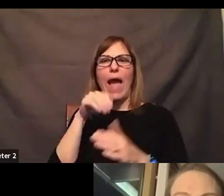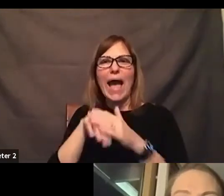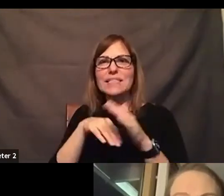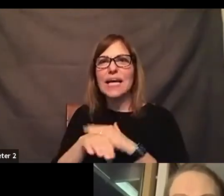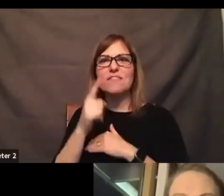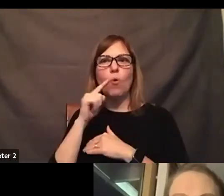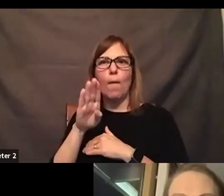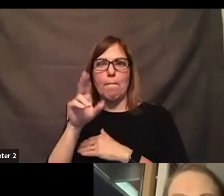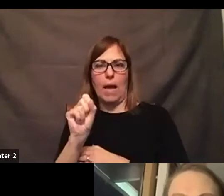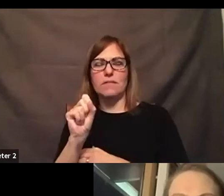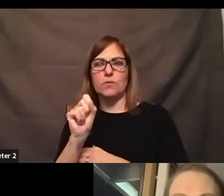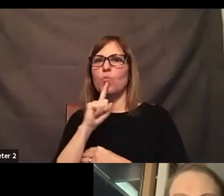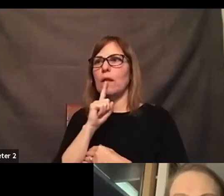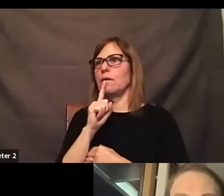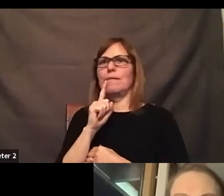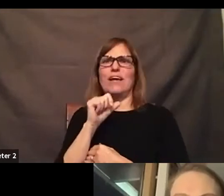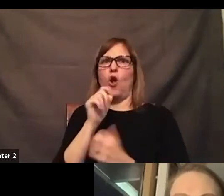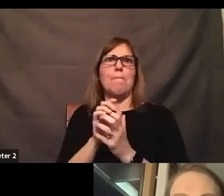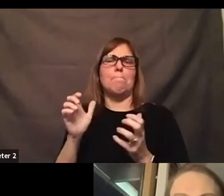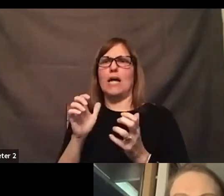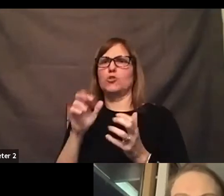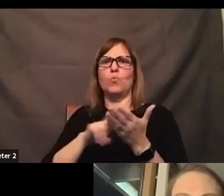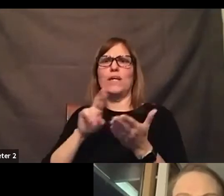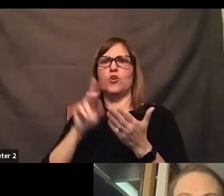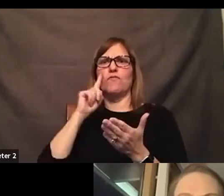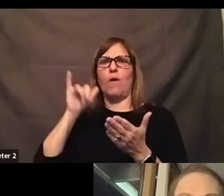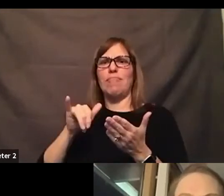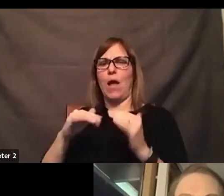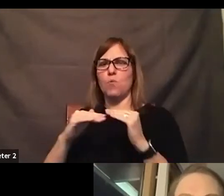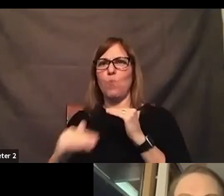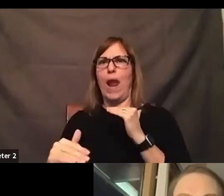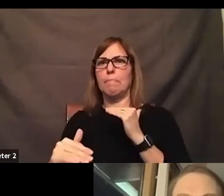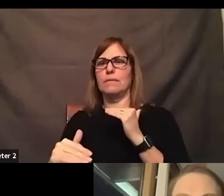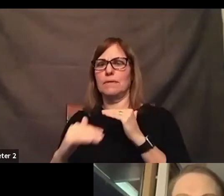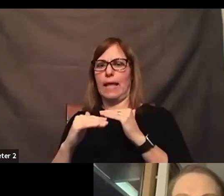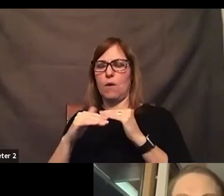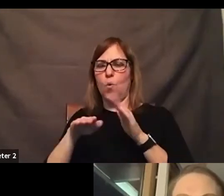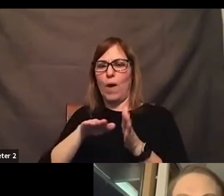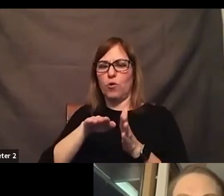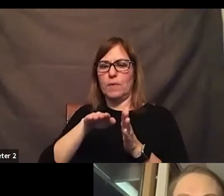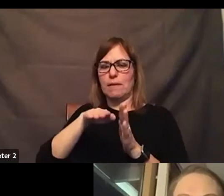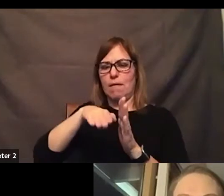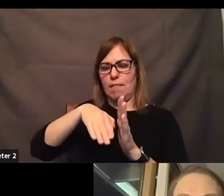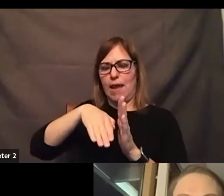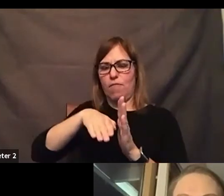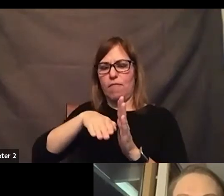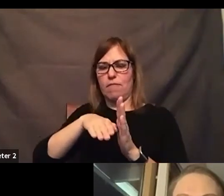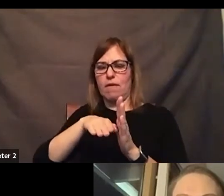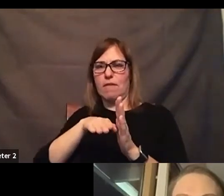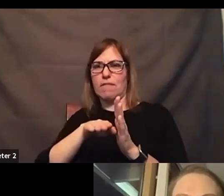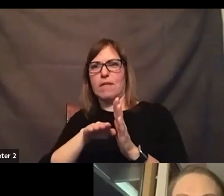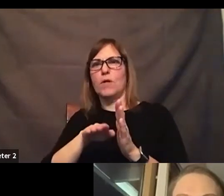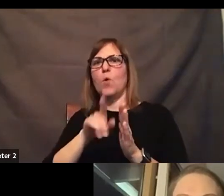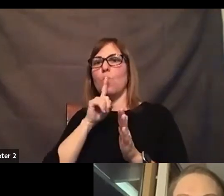very little research had been done on the ramp slope. Subsequent years, that part of our team has continued to work